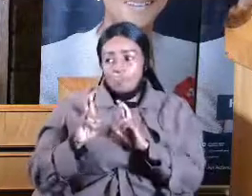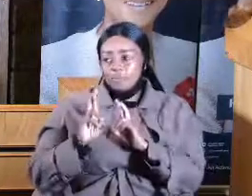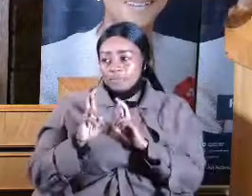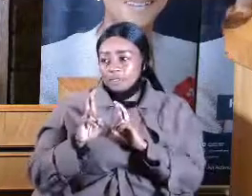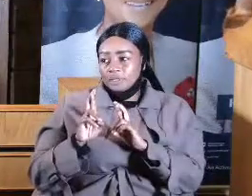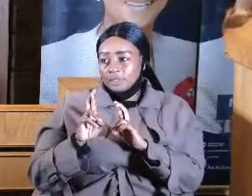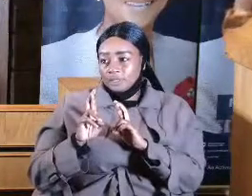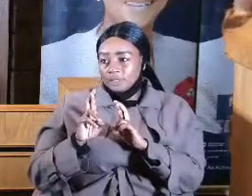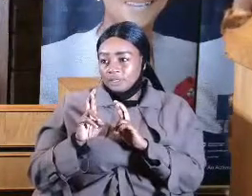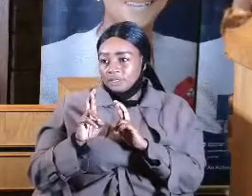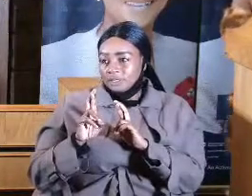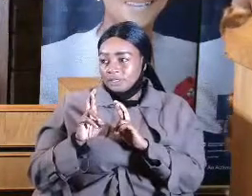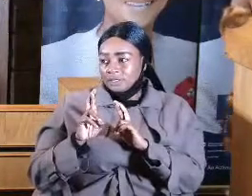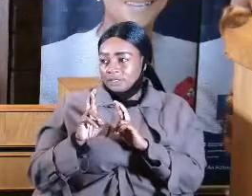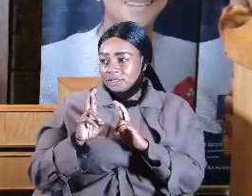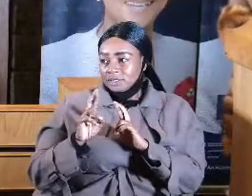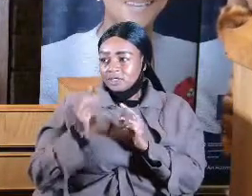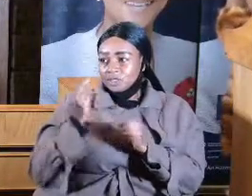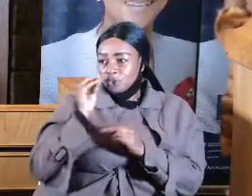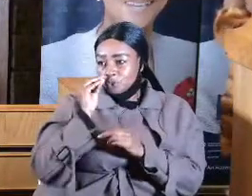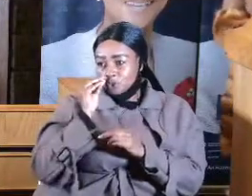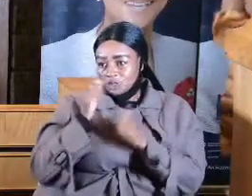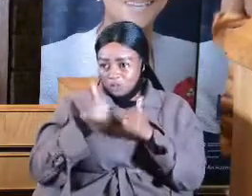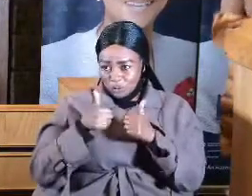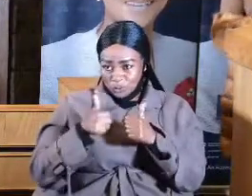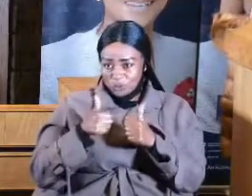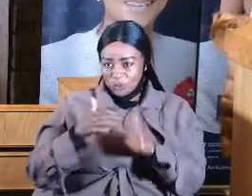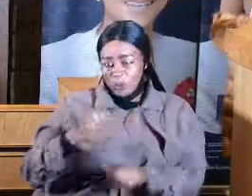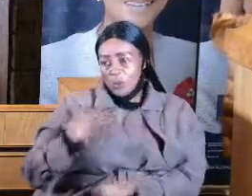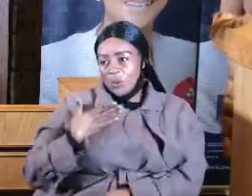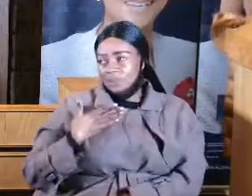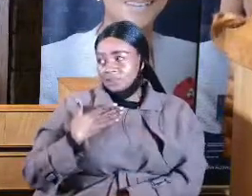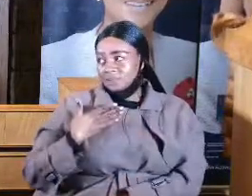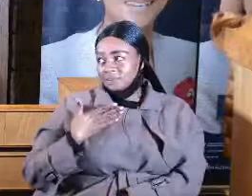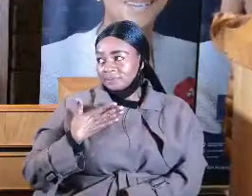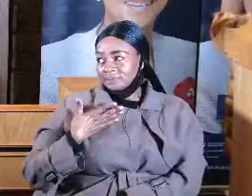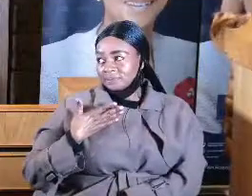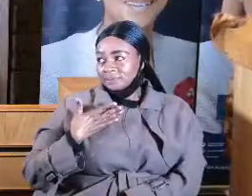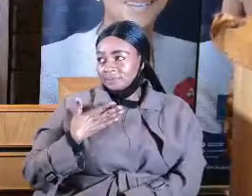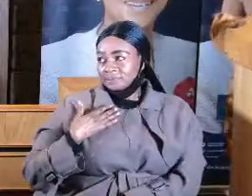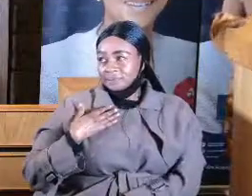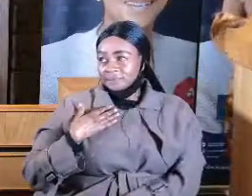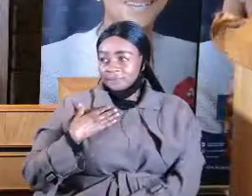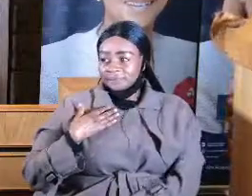some, you know, beautiful news that shows where we're getting.